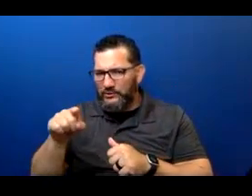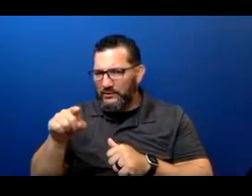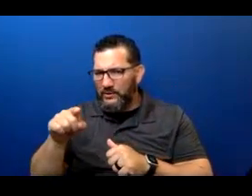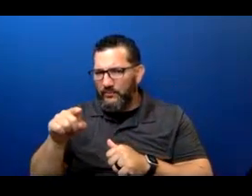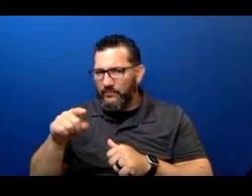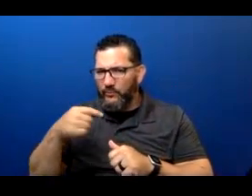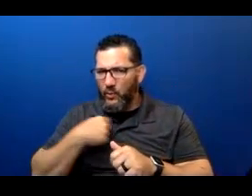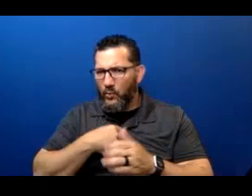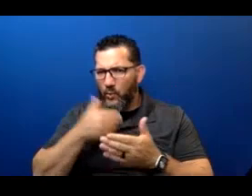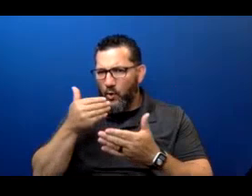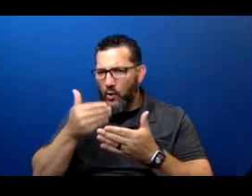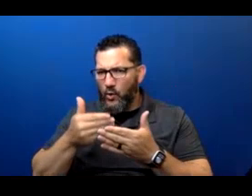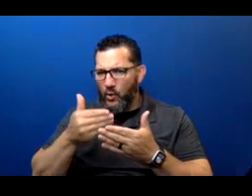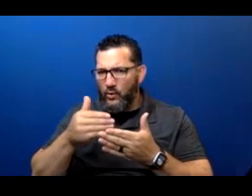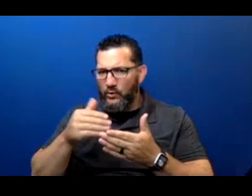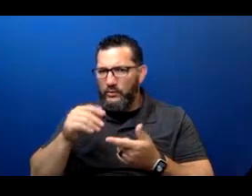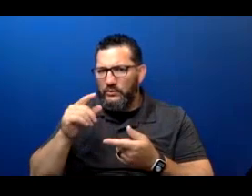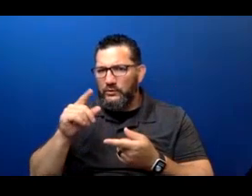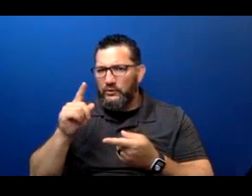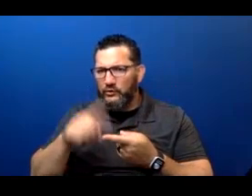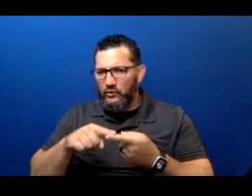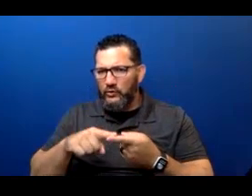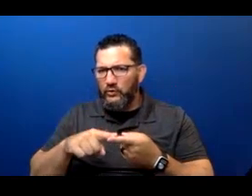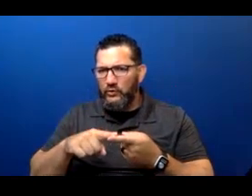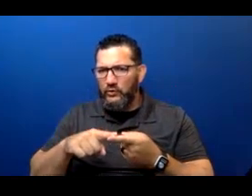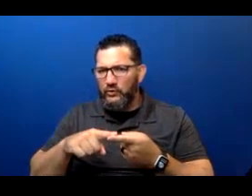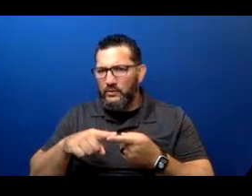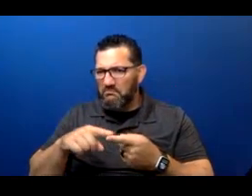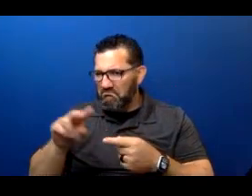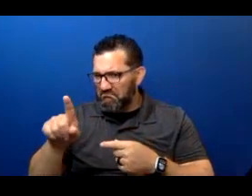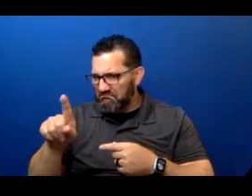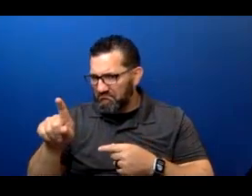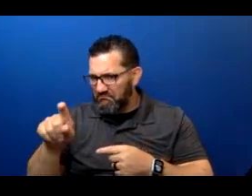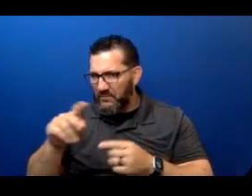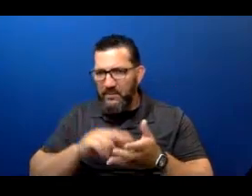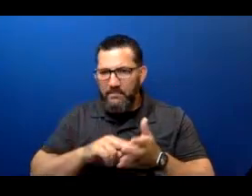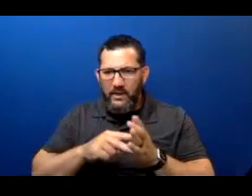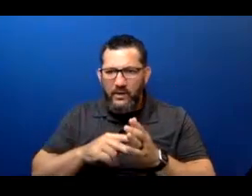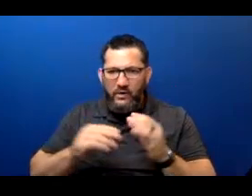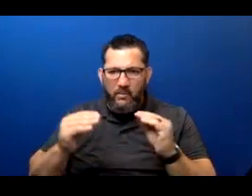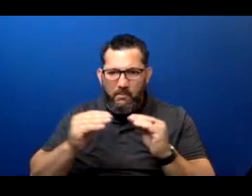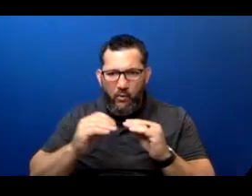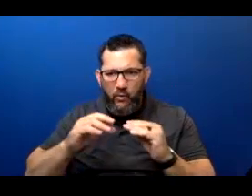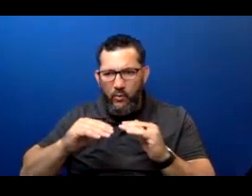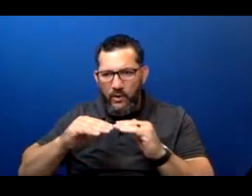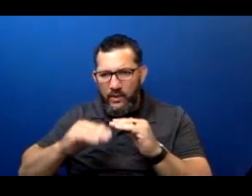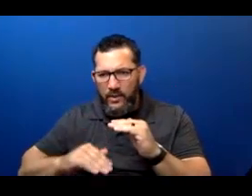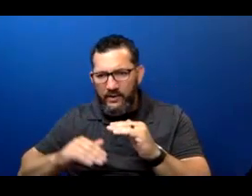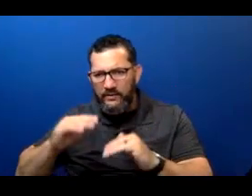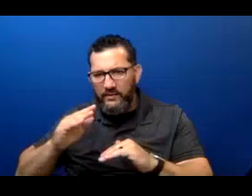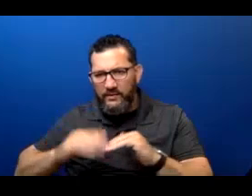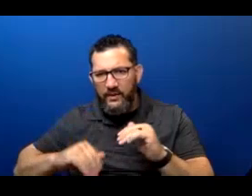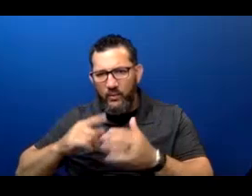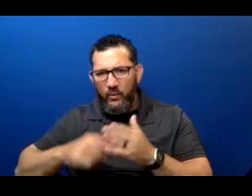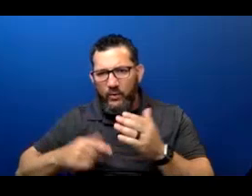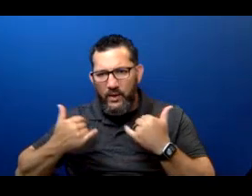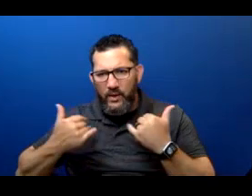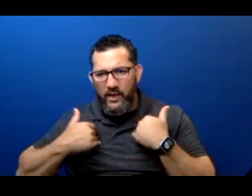are close to where we are now. So does that mean you are more or less than what you have right